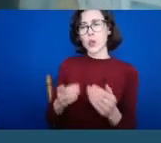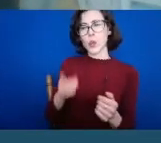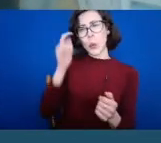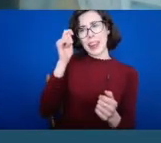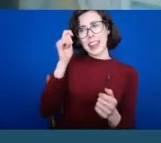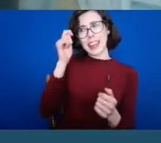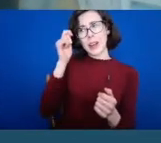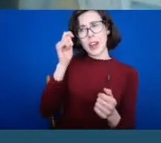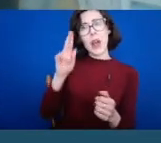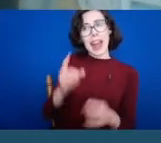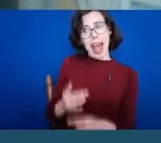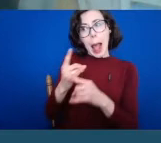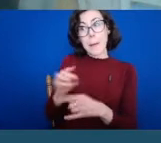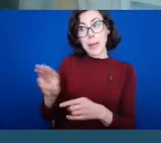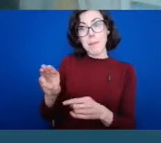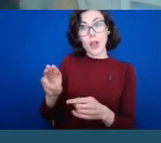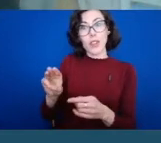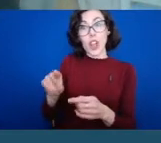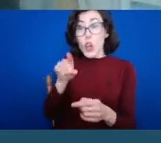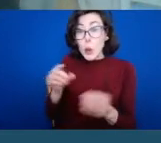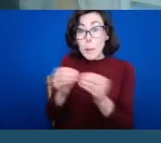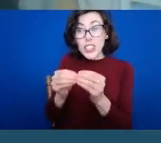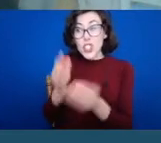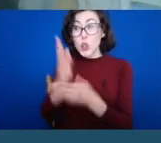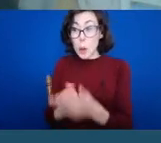the technology, as you were saying? Like, how do you find that balance?